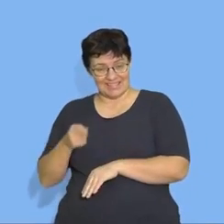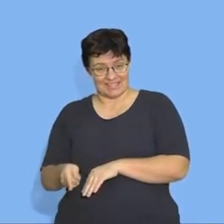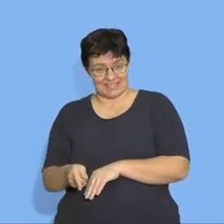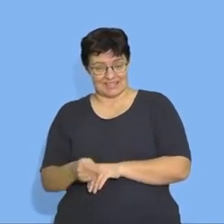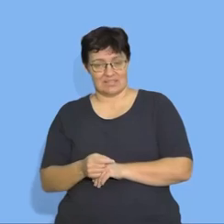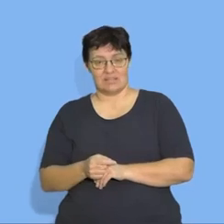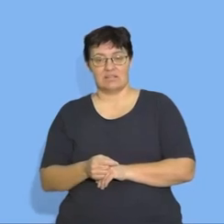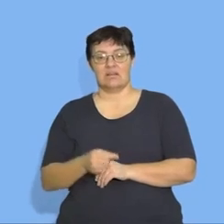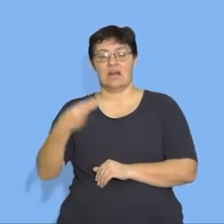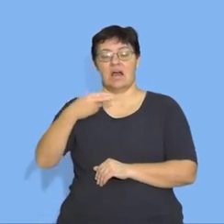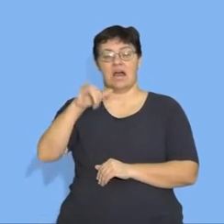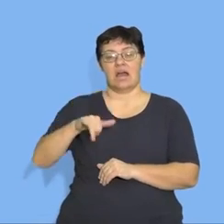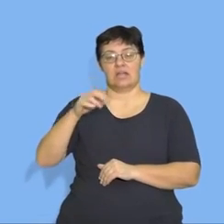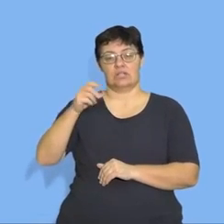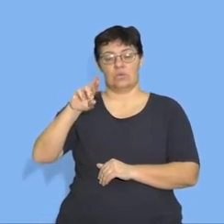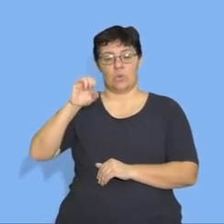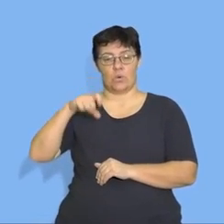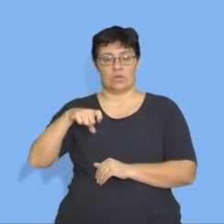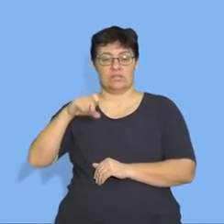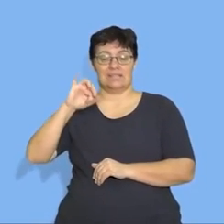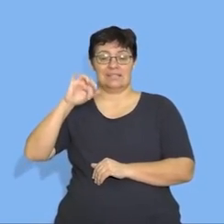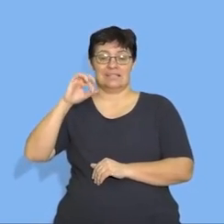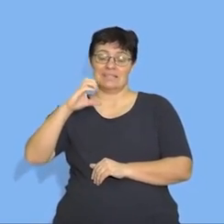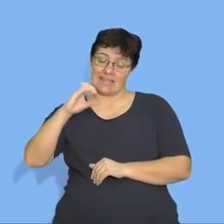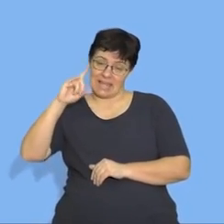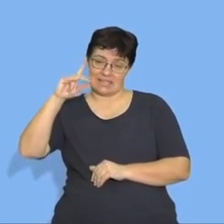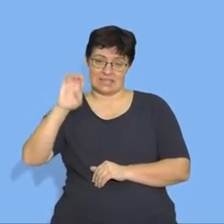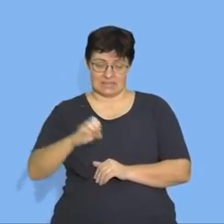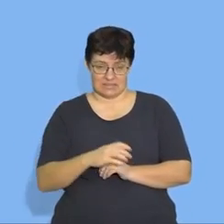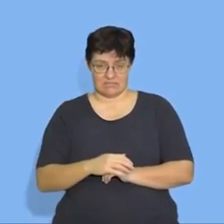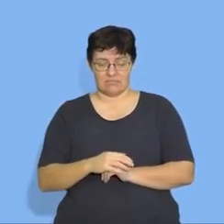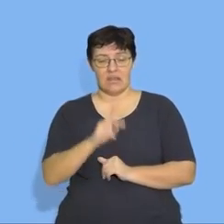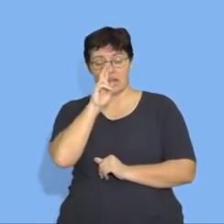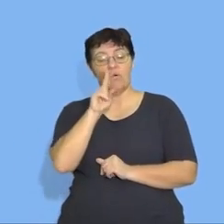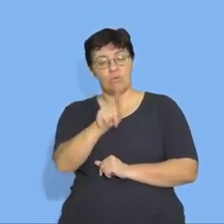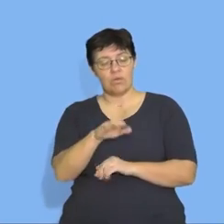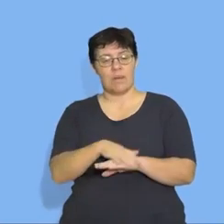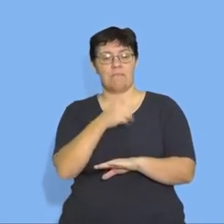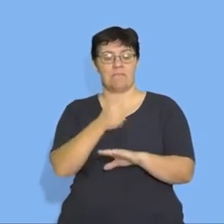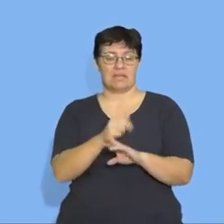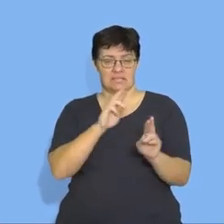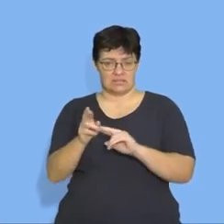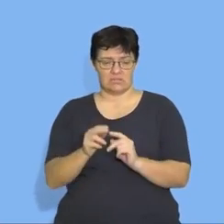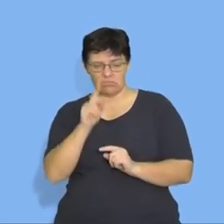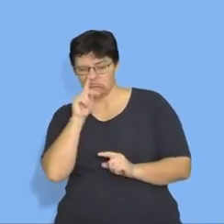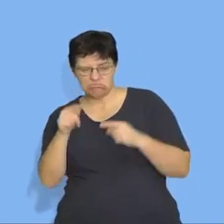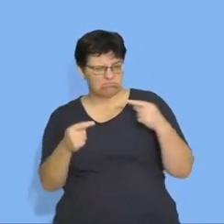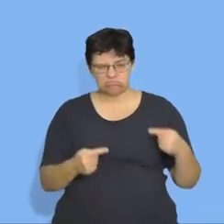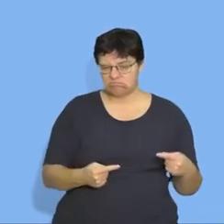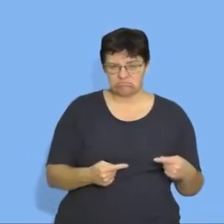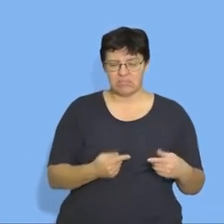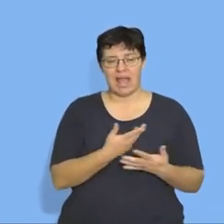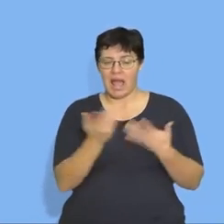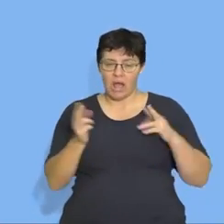the hydroxide ion. So now we shall look at acid-base reaction and try to look into the, the bolts and nuts in terms of how